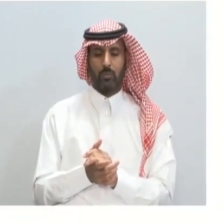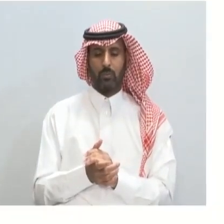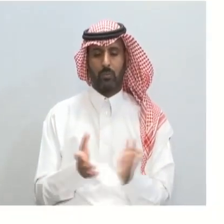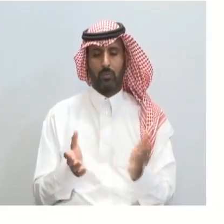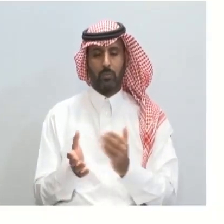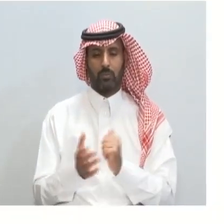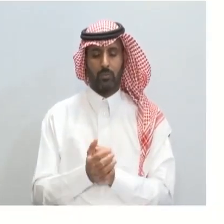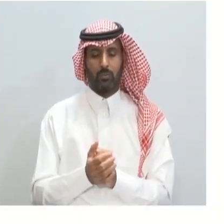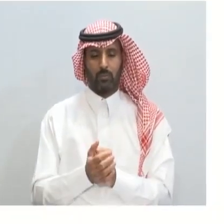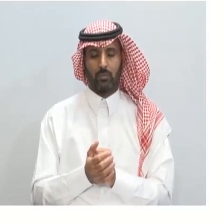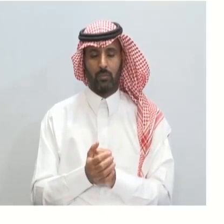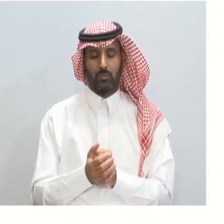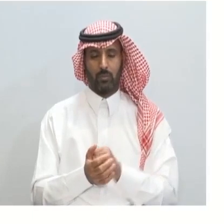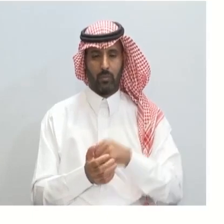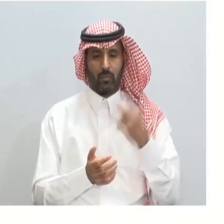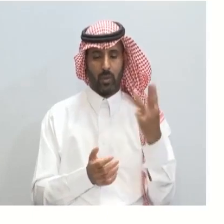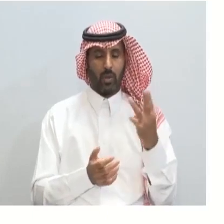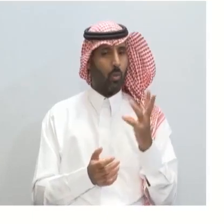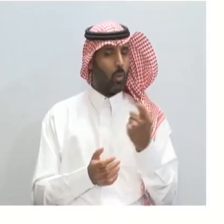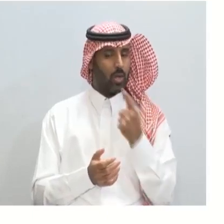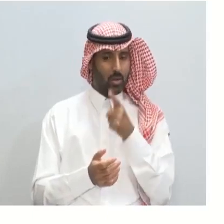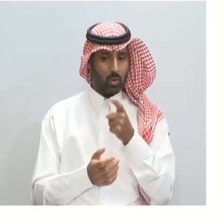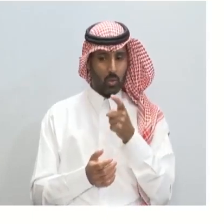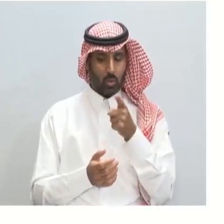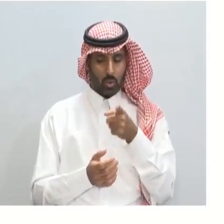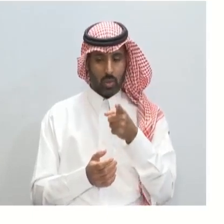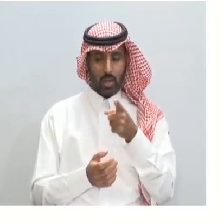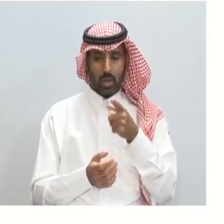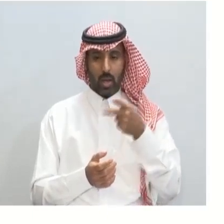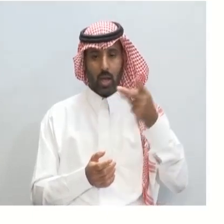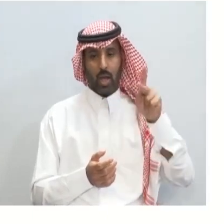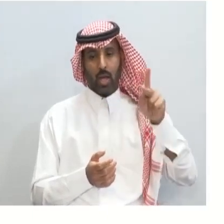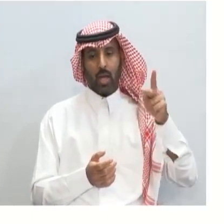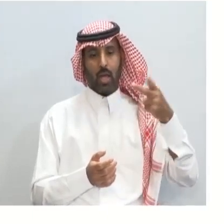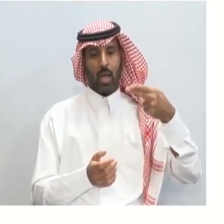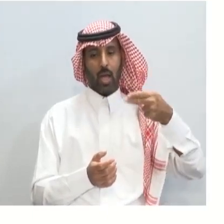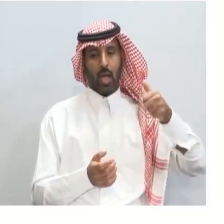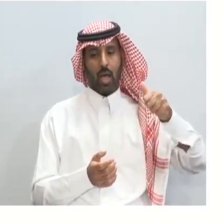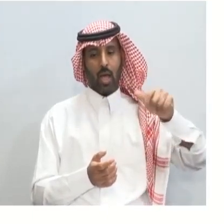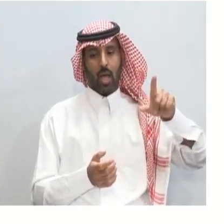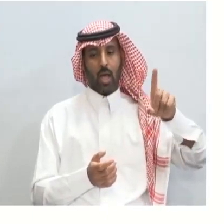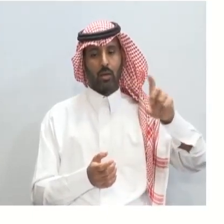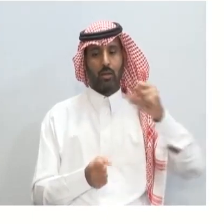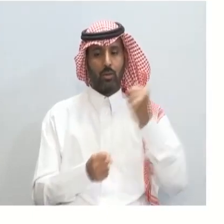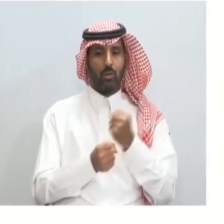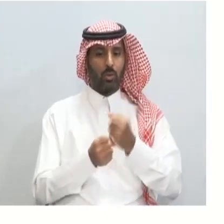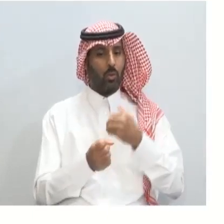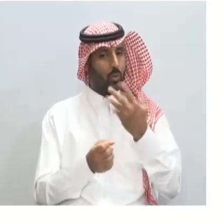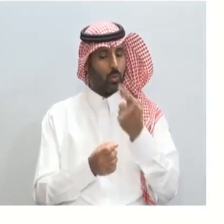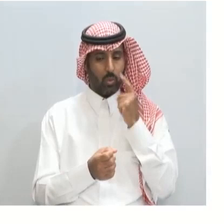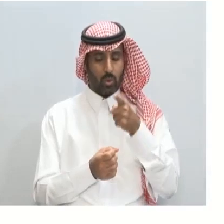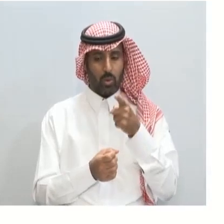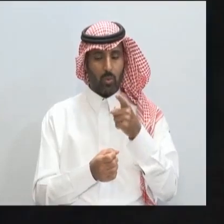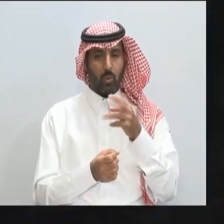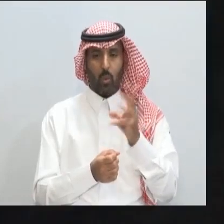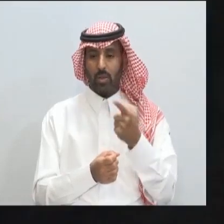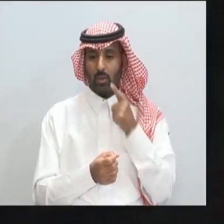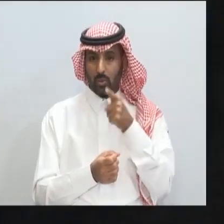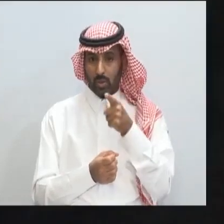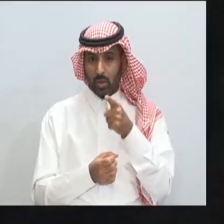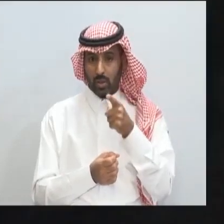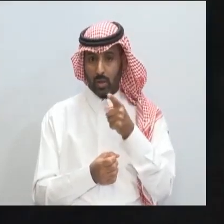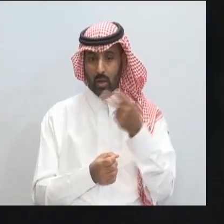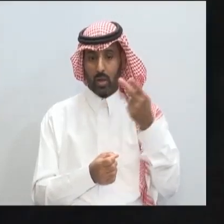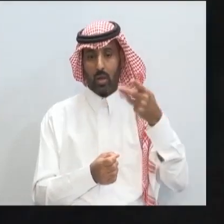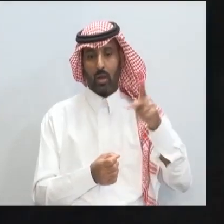trouble. Number three, what do you think Khalid will do? So, what do you think Khalid will do?